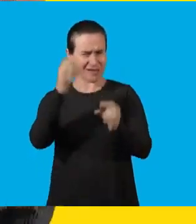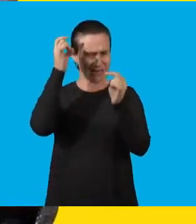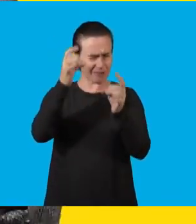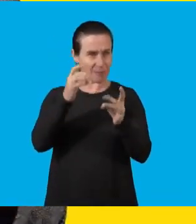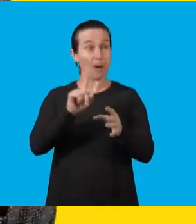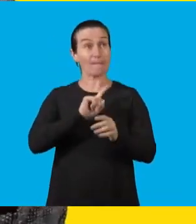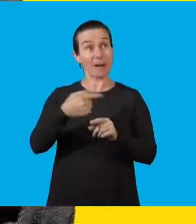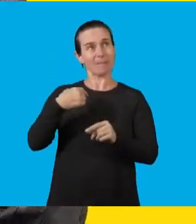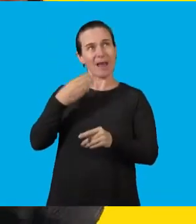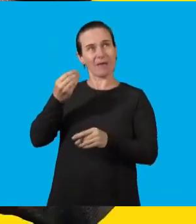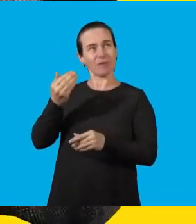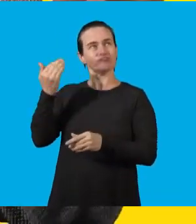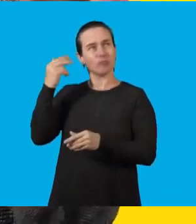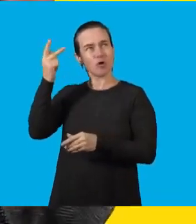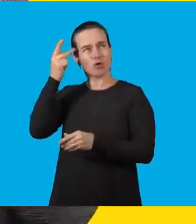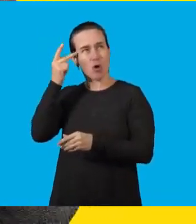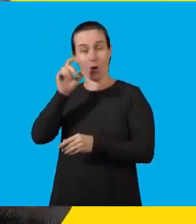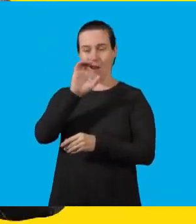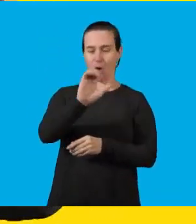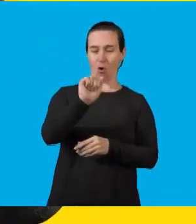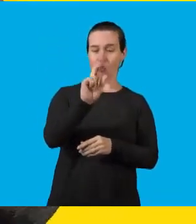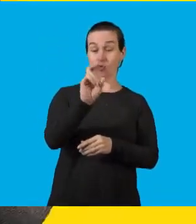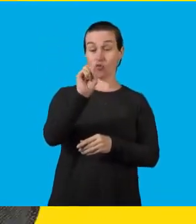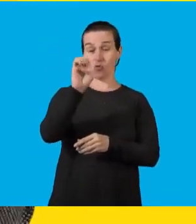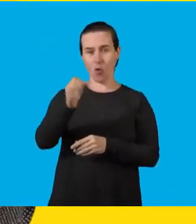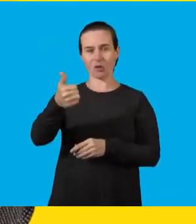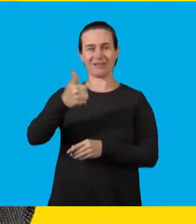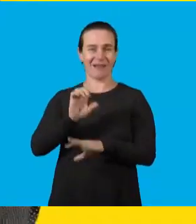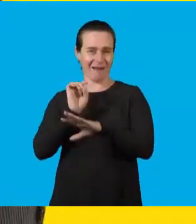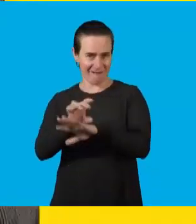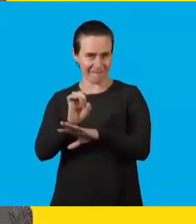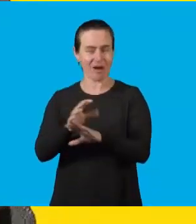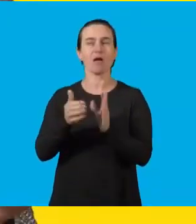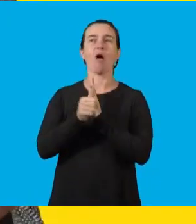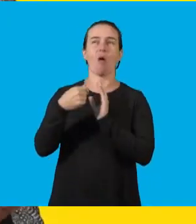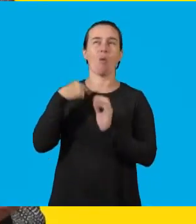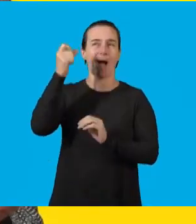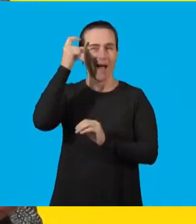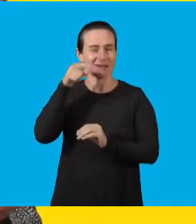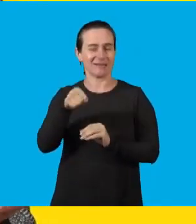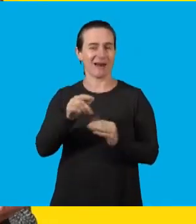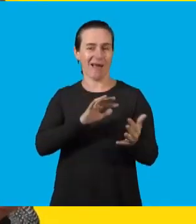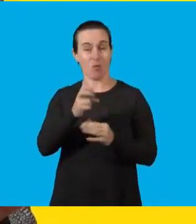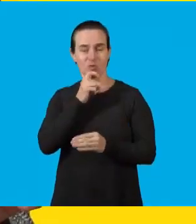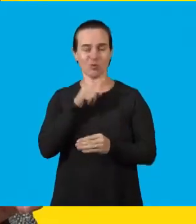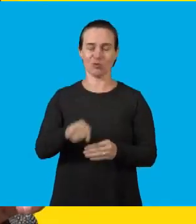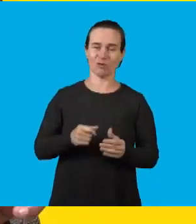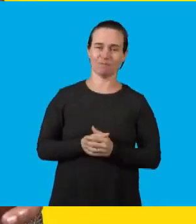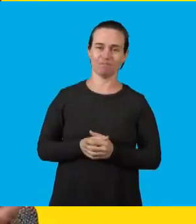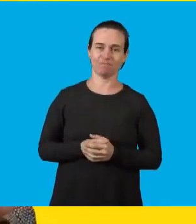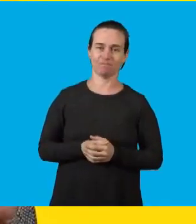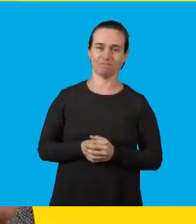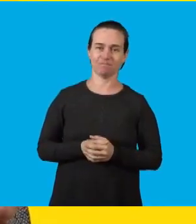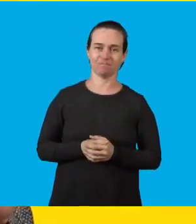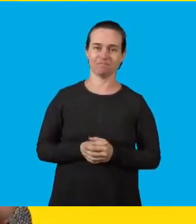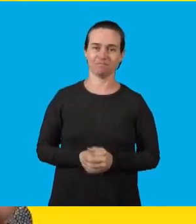you're also applying your cause and effect skills. I hope that makes a lot of sense to you.